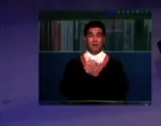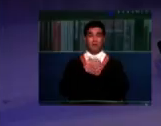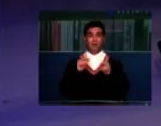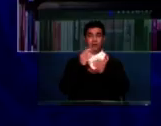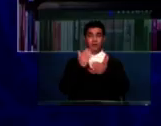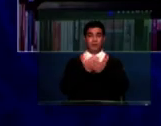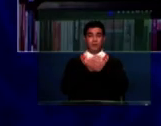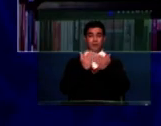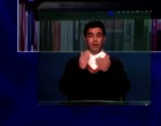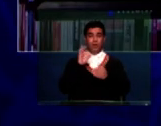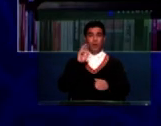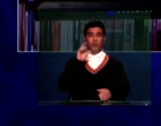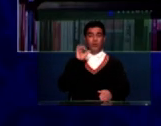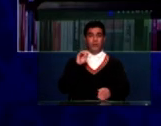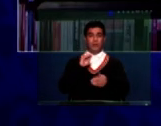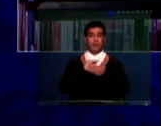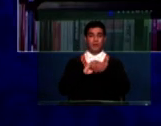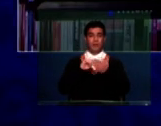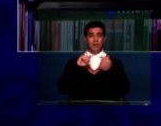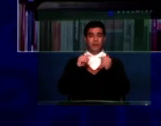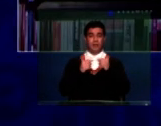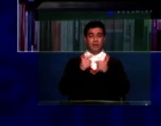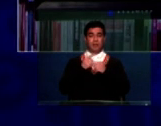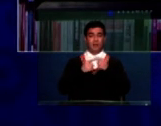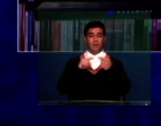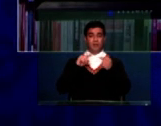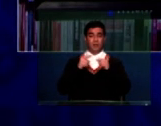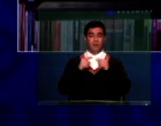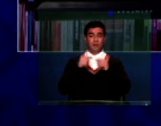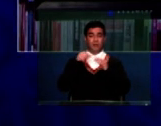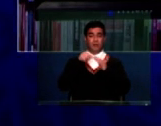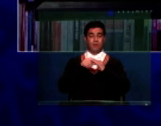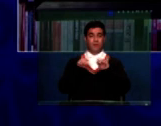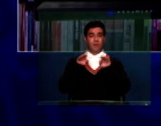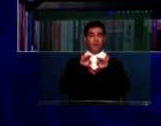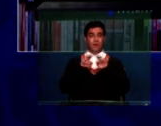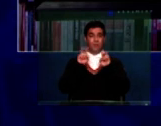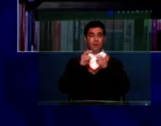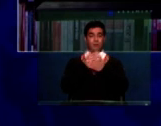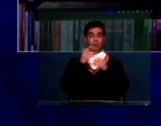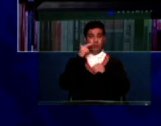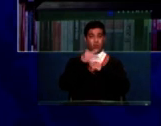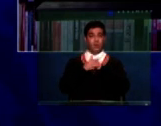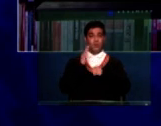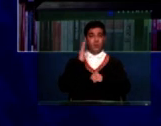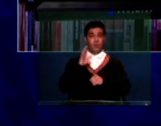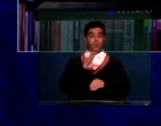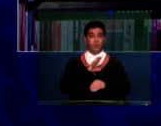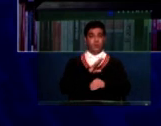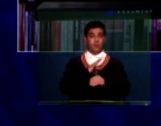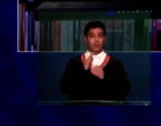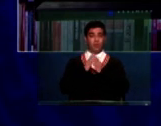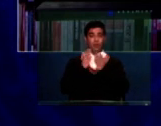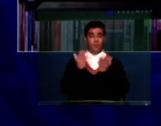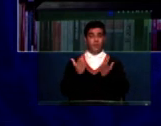o'quvchilar, agar oksidlanish qaytarish reaksiyalarini yarim reaksiyalar usulida tenglashtirish mavzumiz sizga tushunarli bo'lgan bo'lsa,